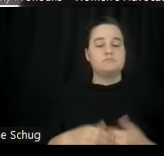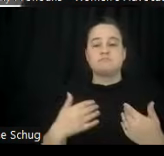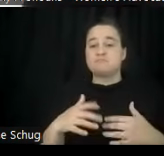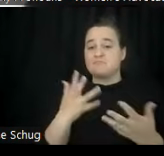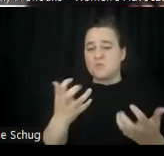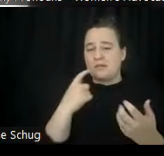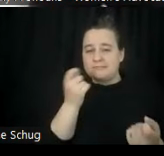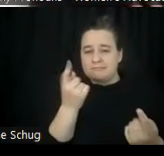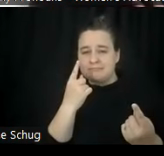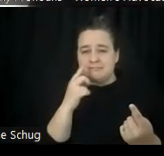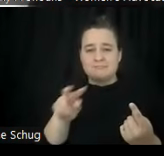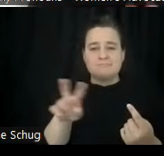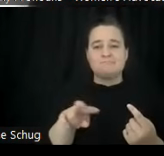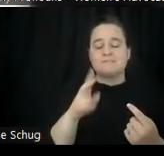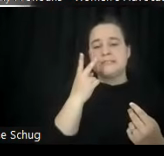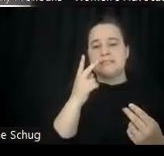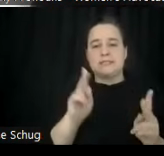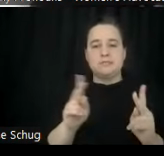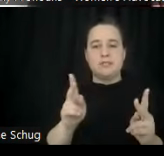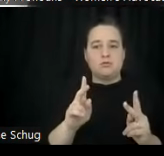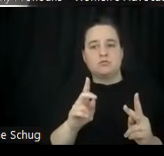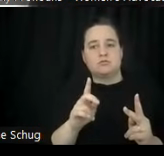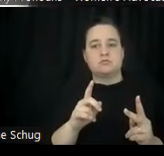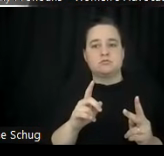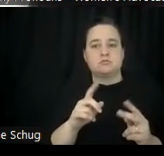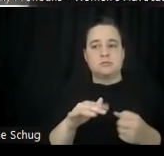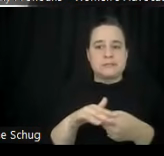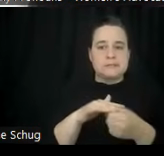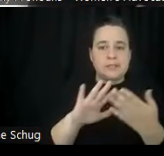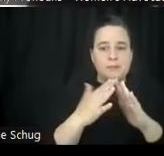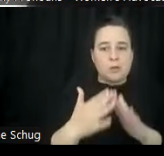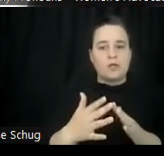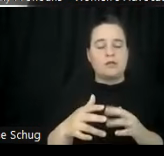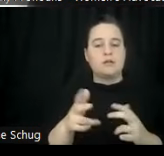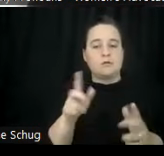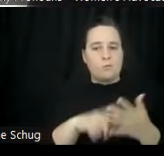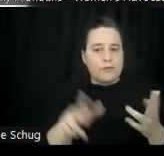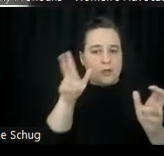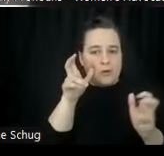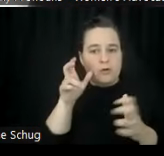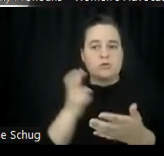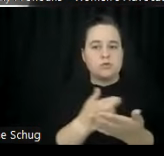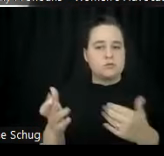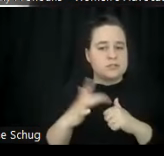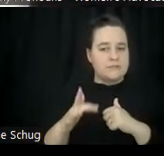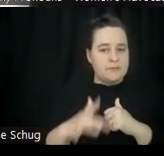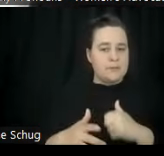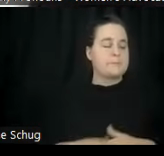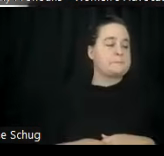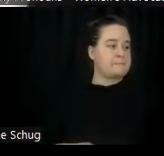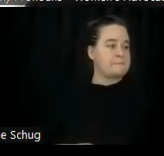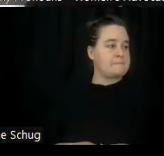an understanding of where people were when it comes to their community and the resources around them.